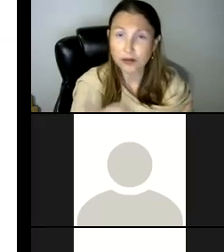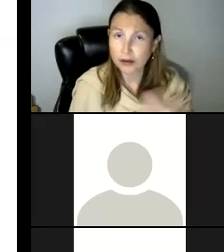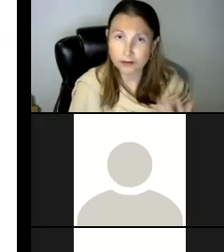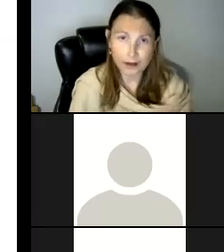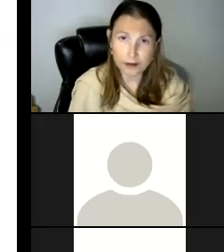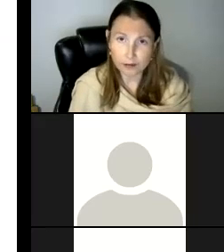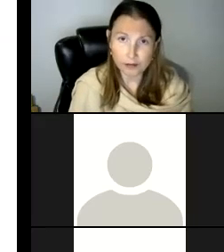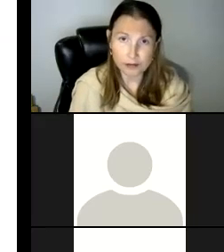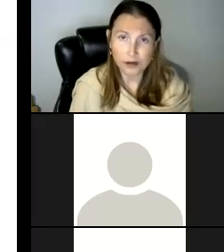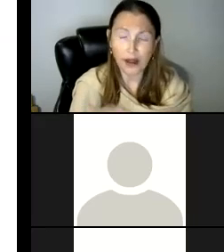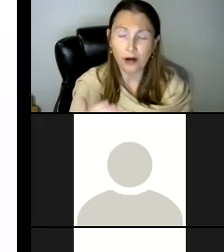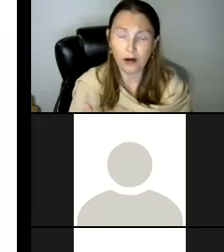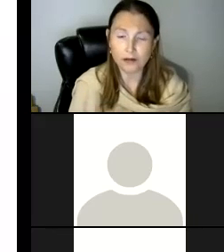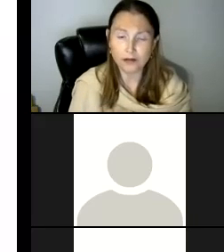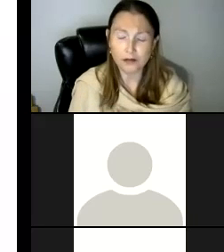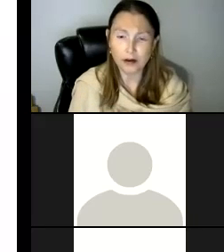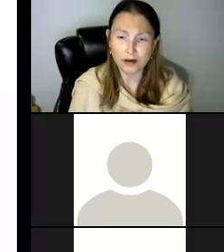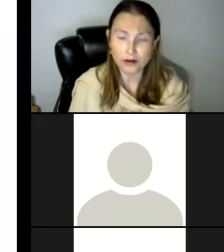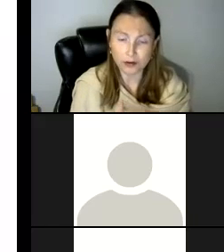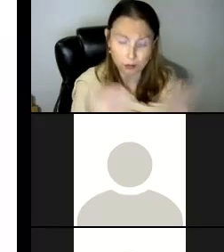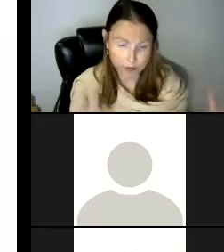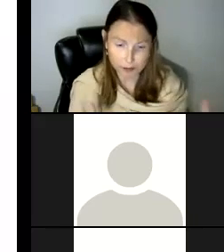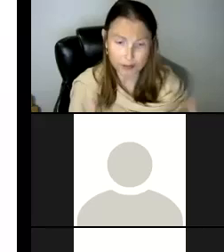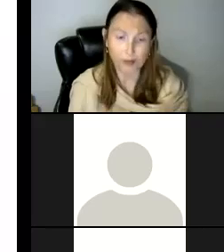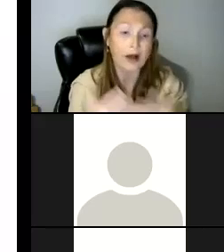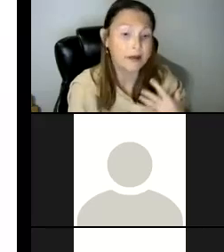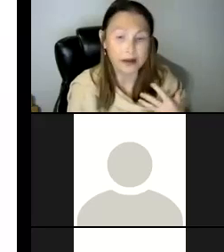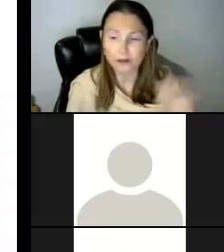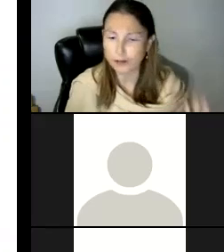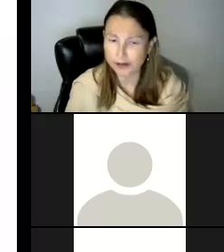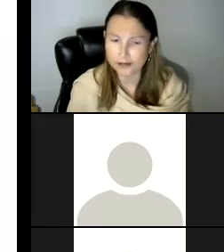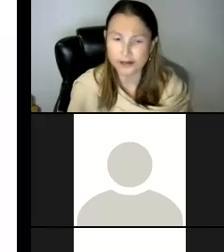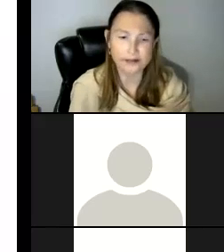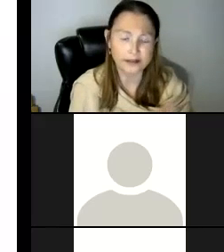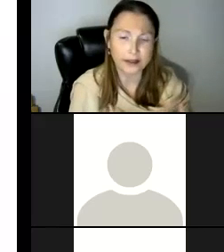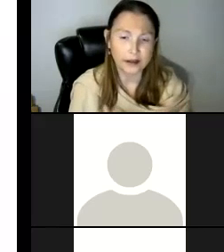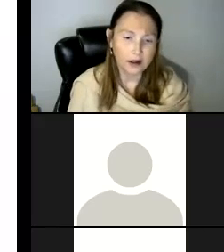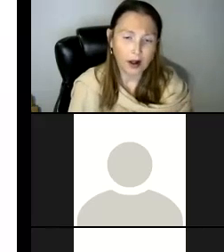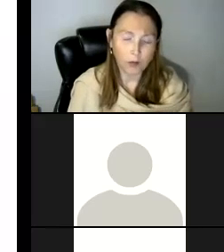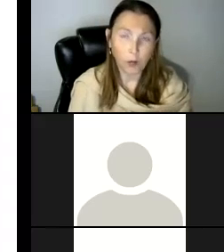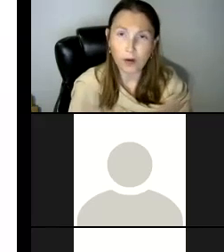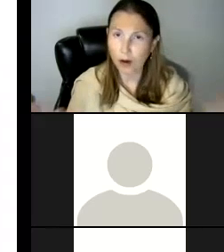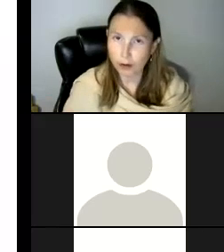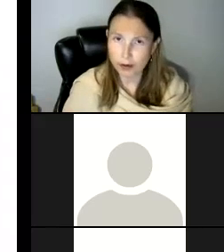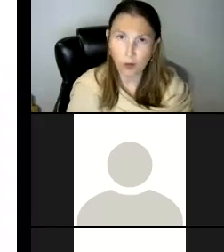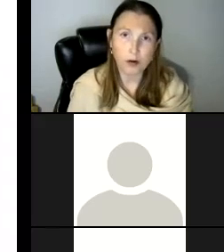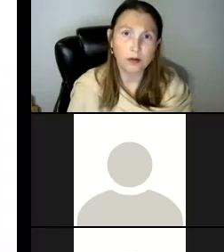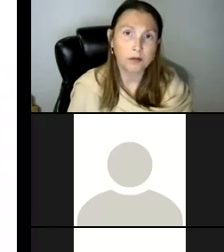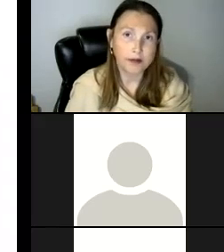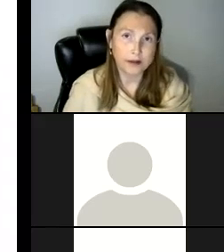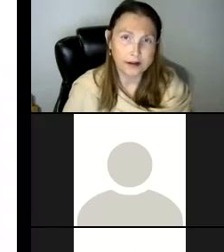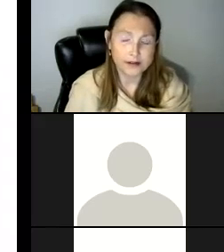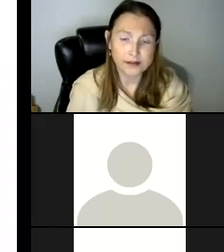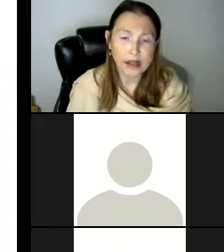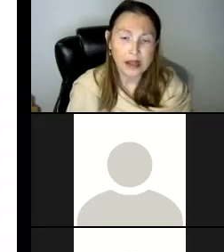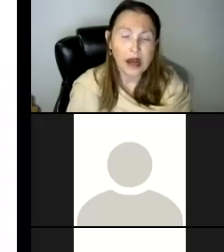how to identify them, how the groups of people, how many of them exist, and what priority order